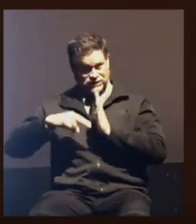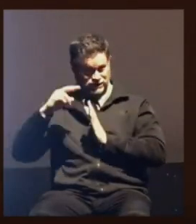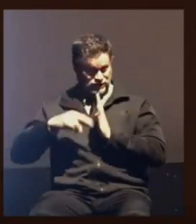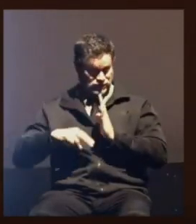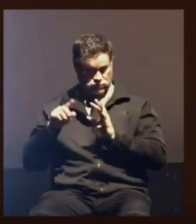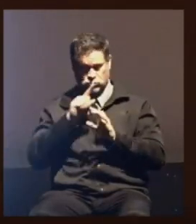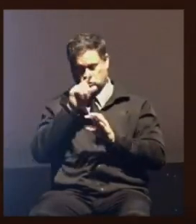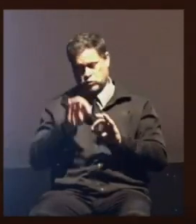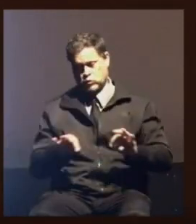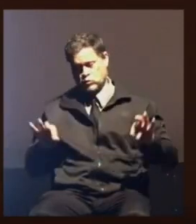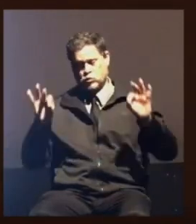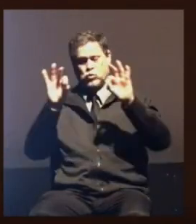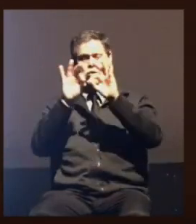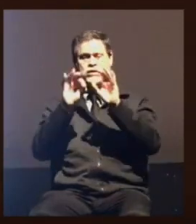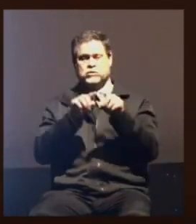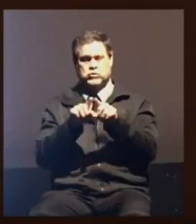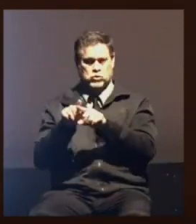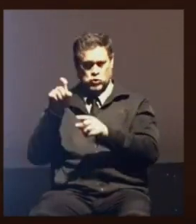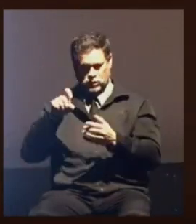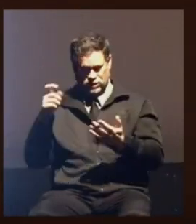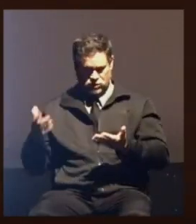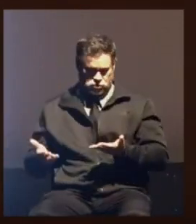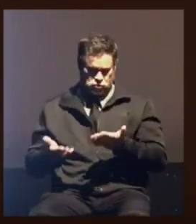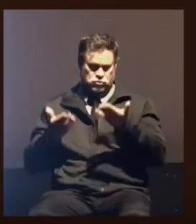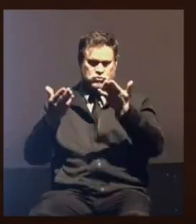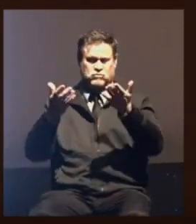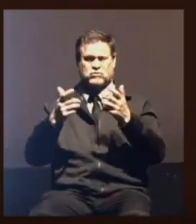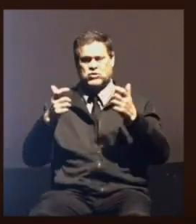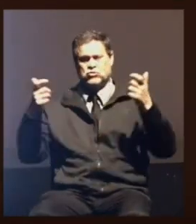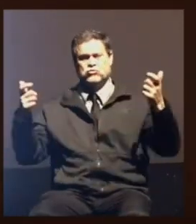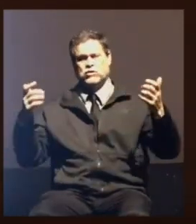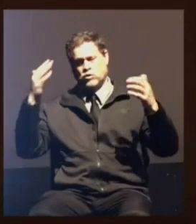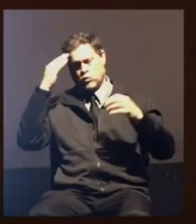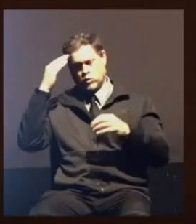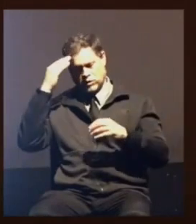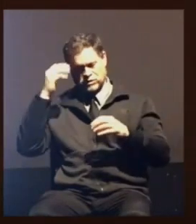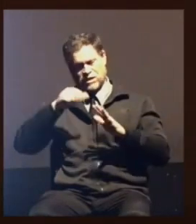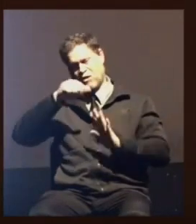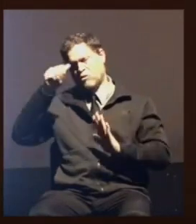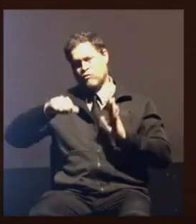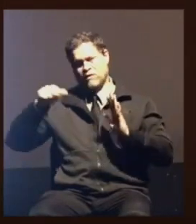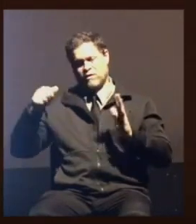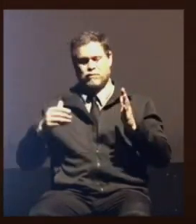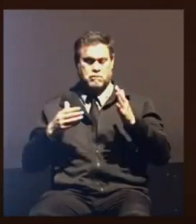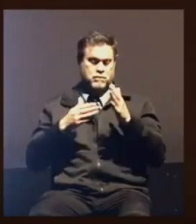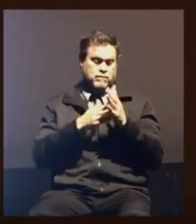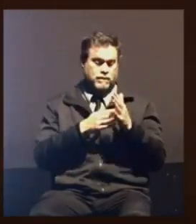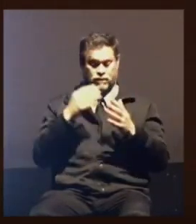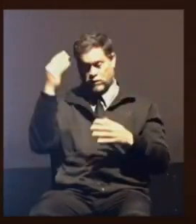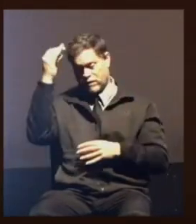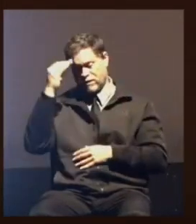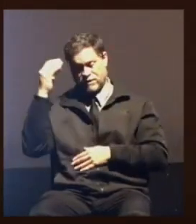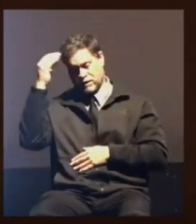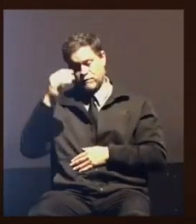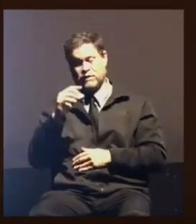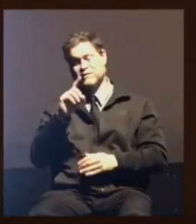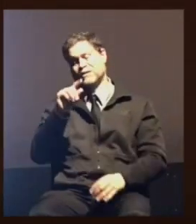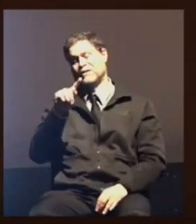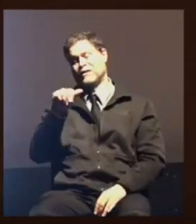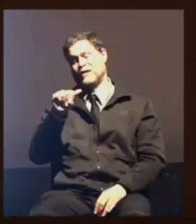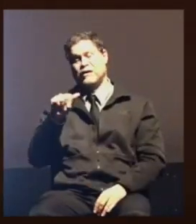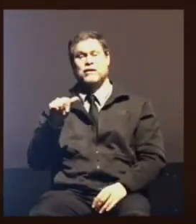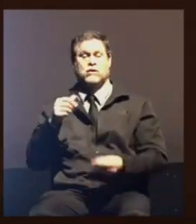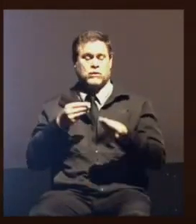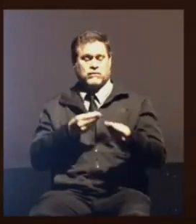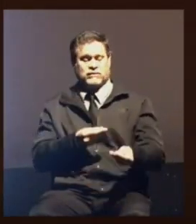is so important as well. But we need to raise greater awareness about algorithmic bias so that we're thinking about the data we are